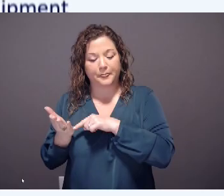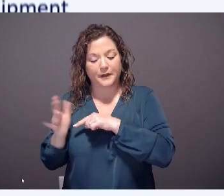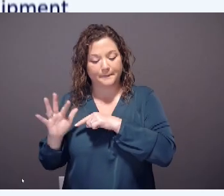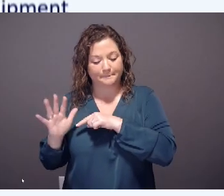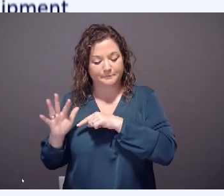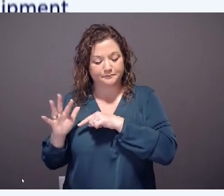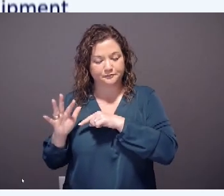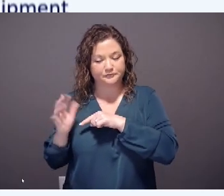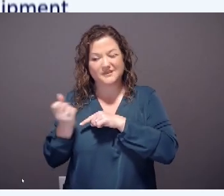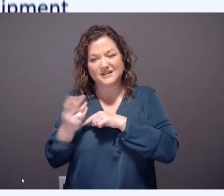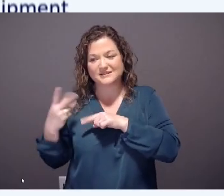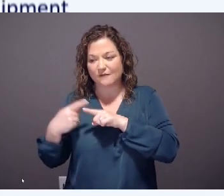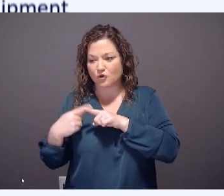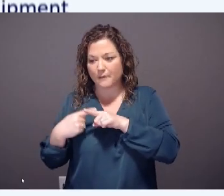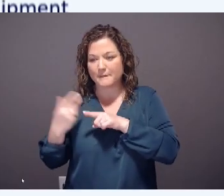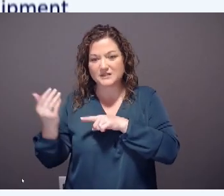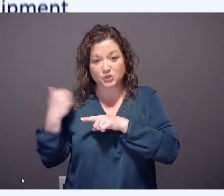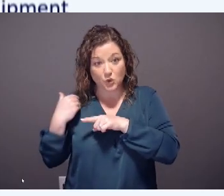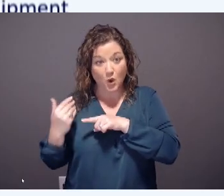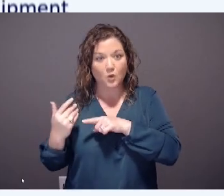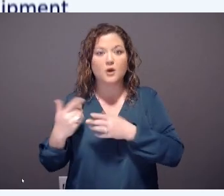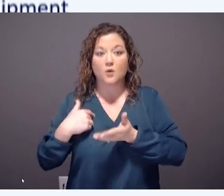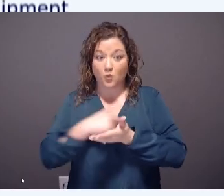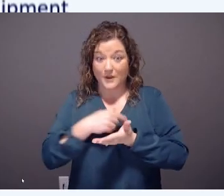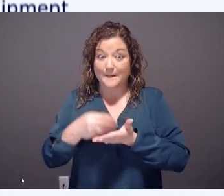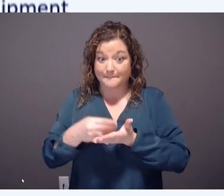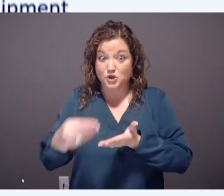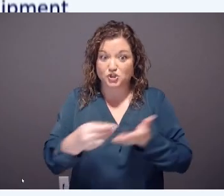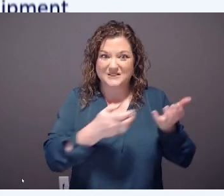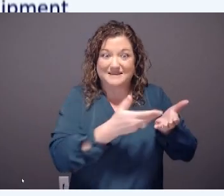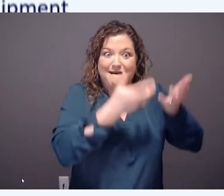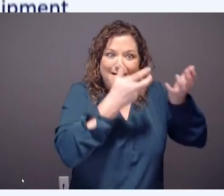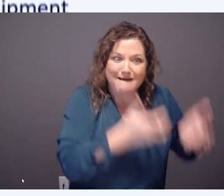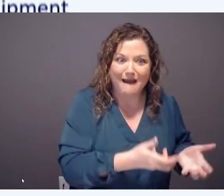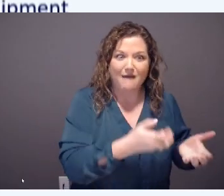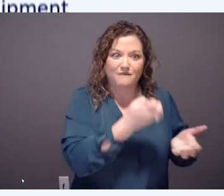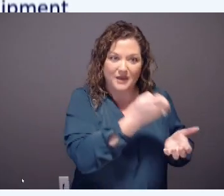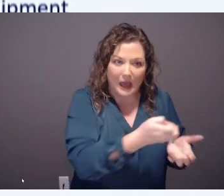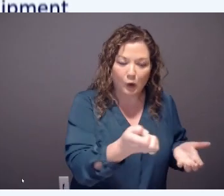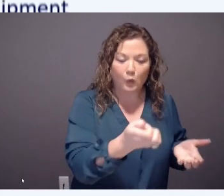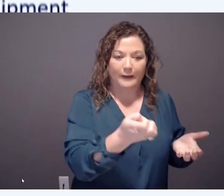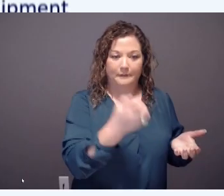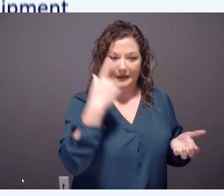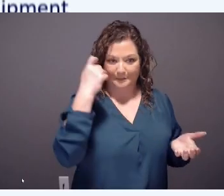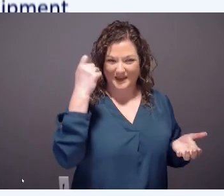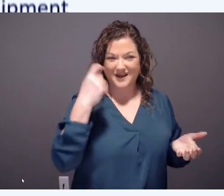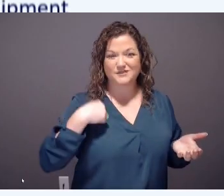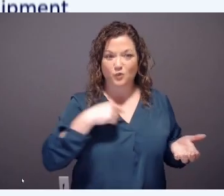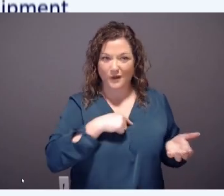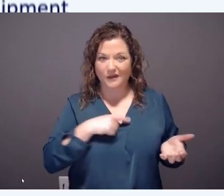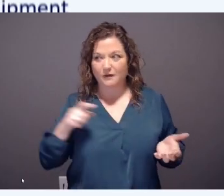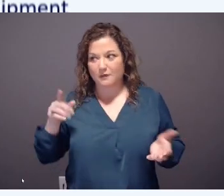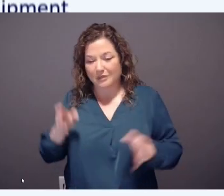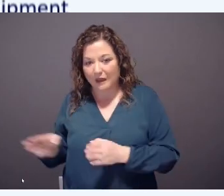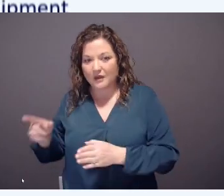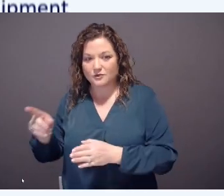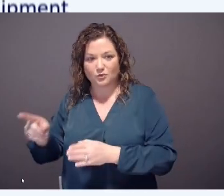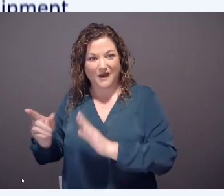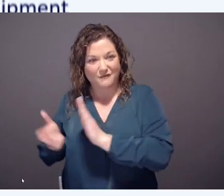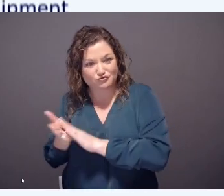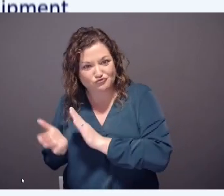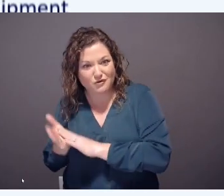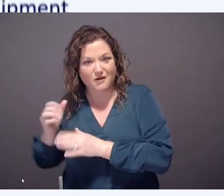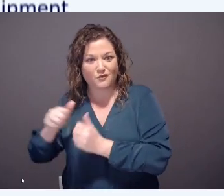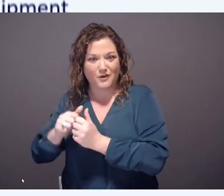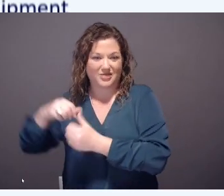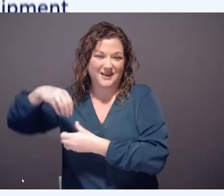several months ago, we purchased heavy equipment preparing to run the transfer operation with internal